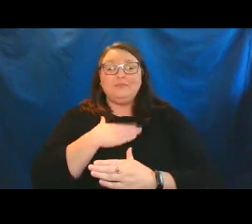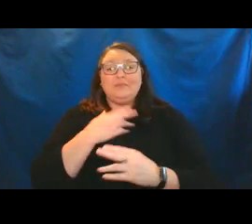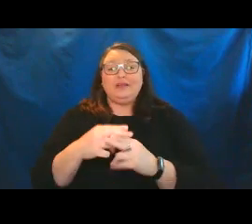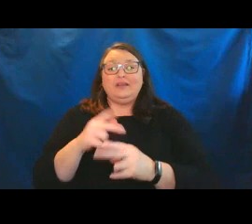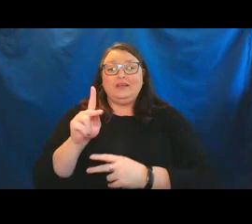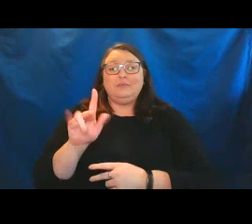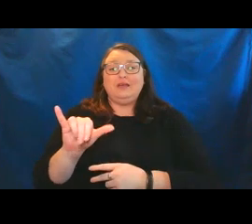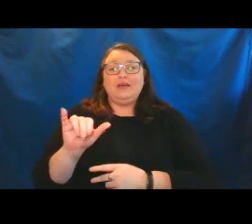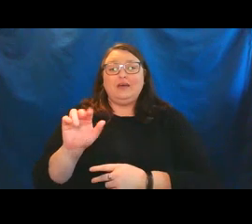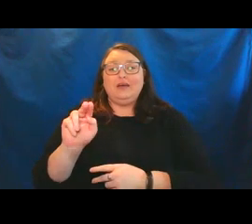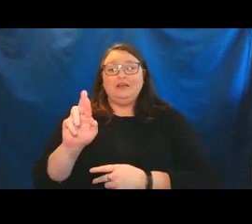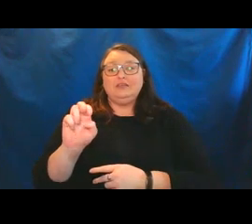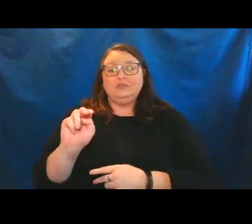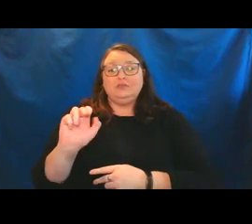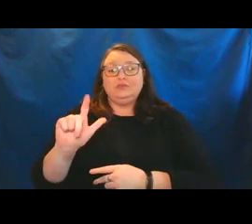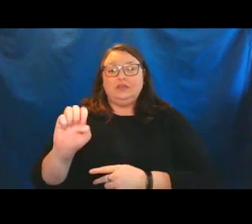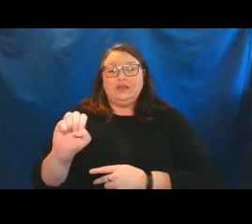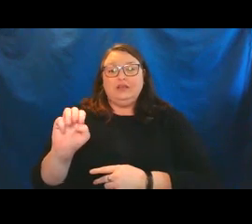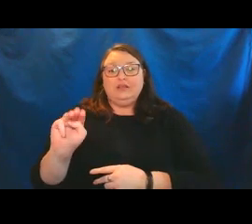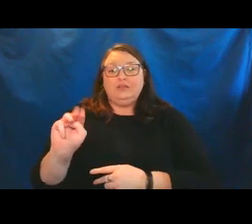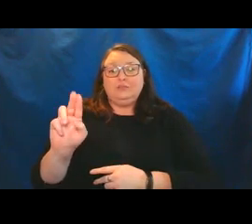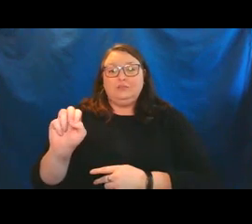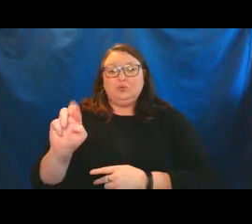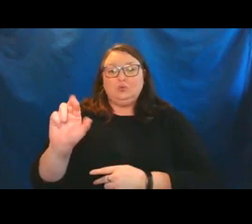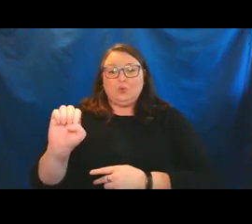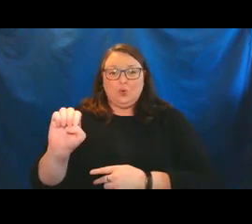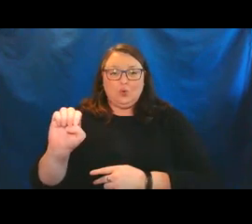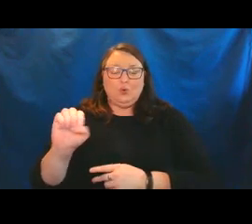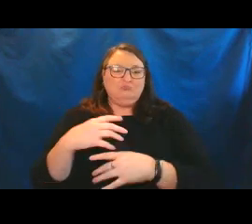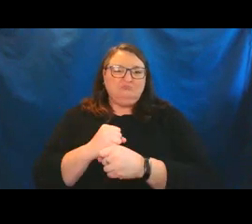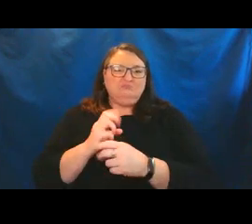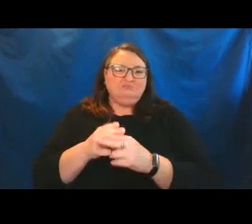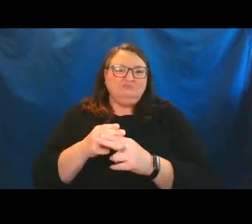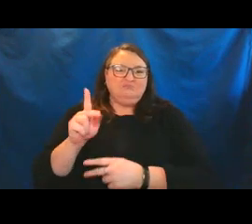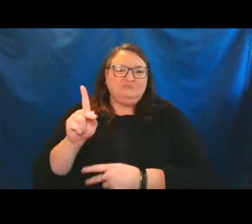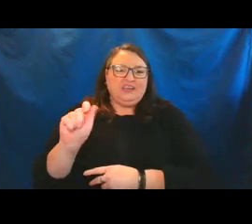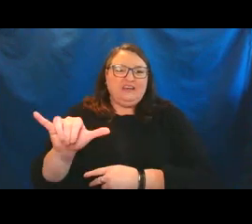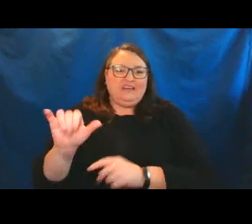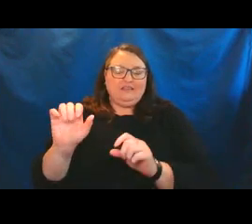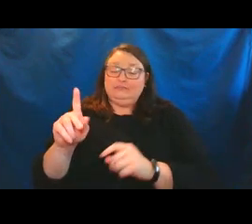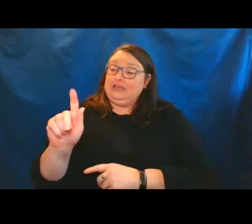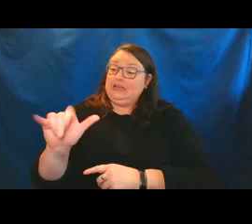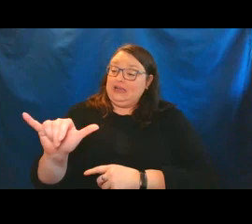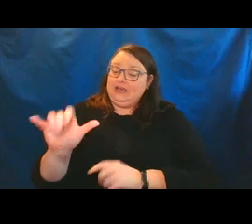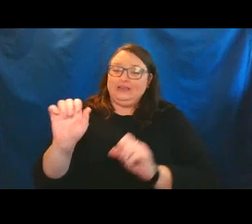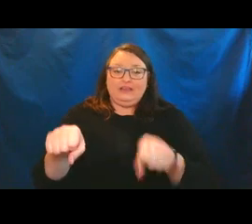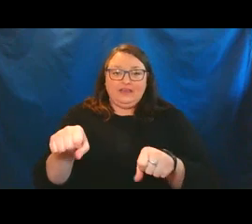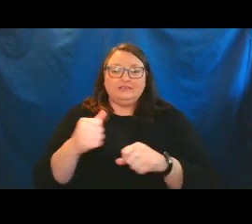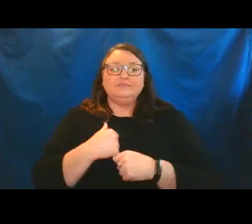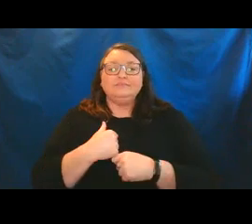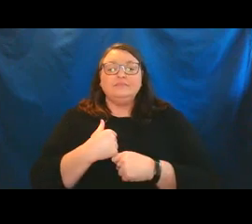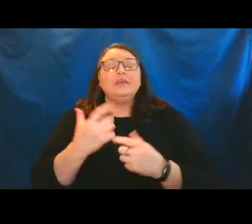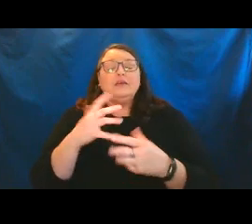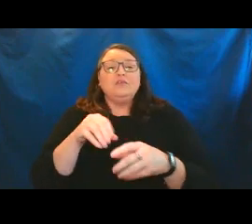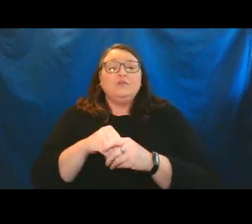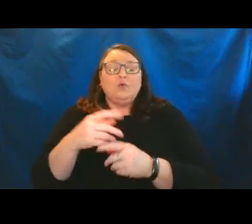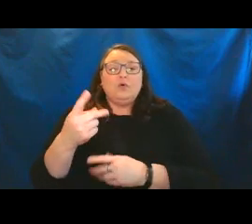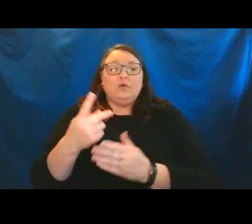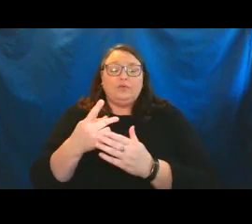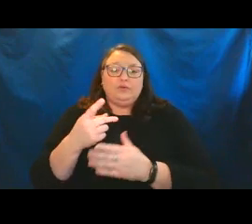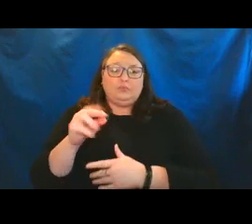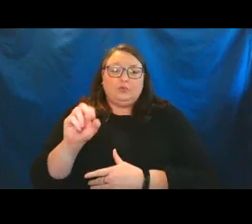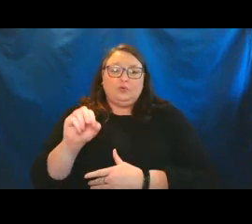Rieli Monroe, or just Kai is fine, and I am here on behalf of Protectores de Cuencas. They are the